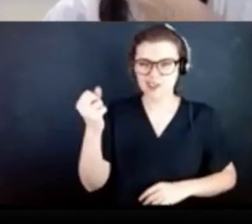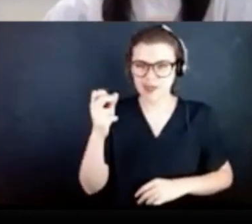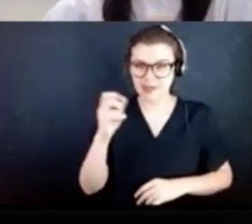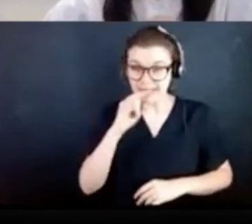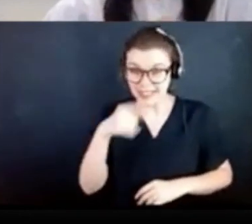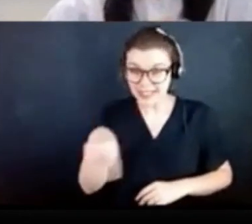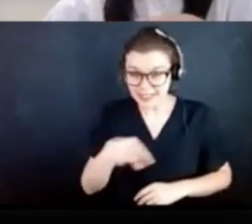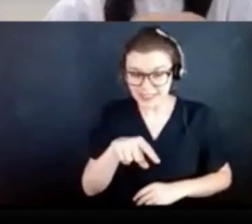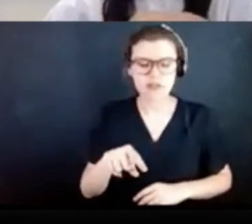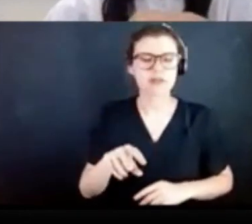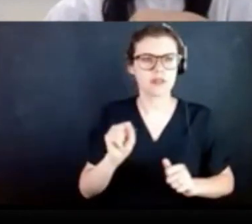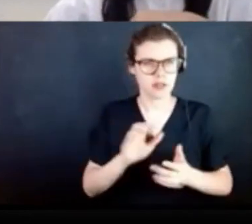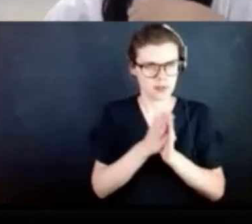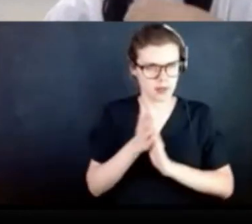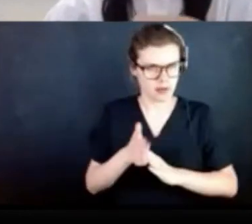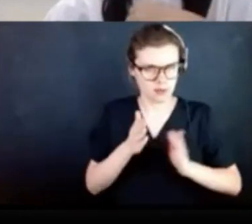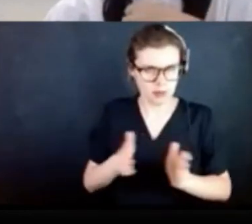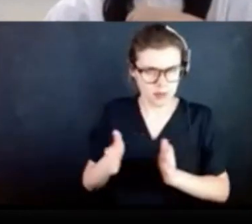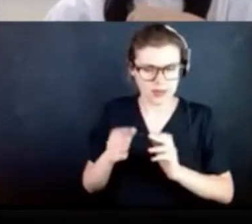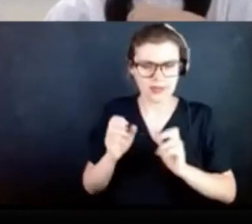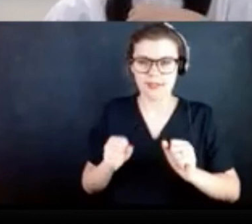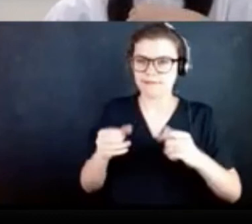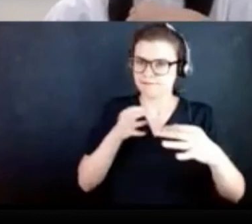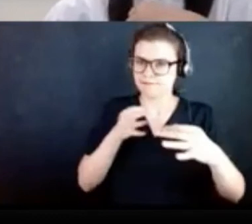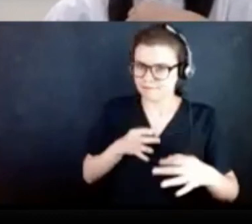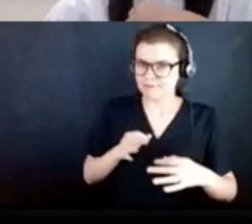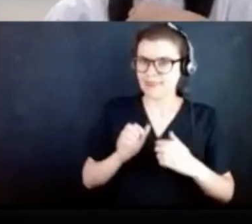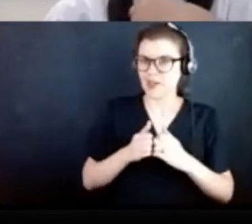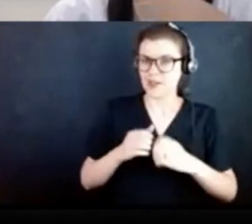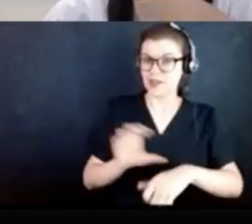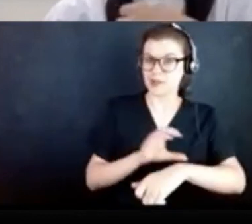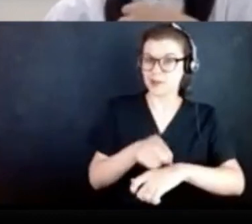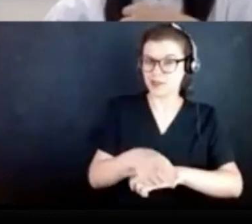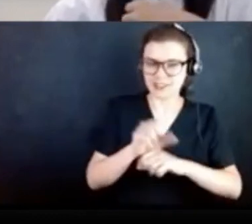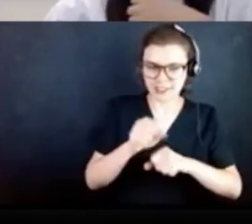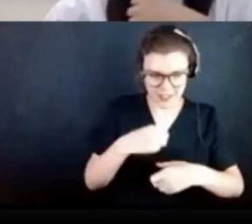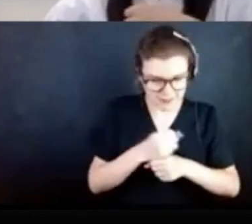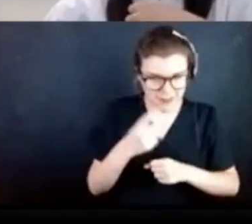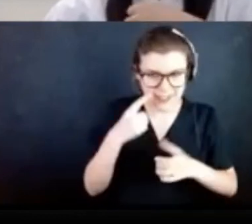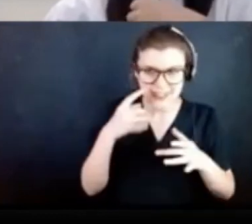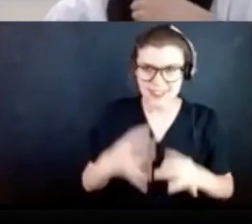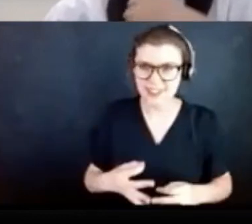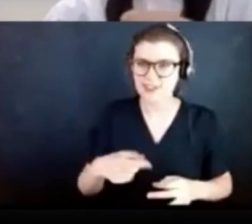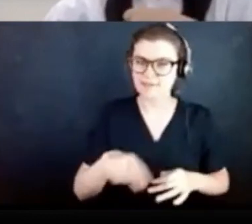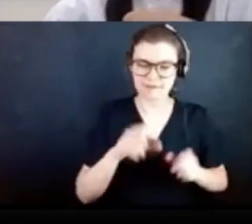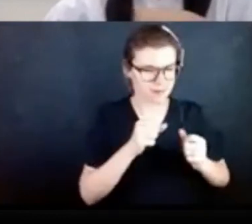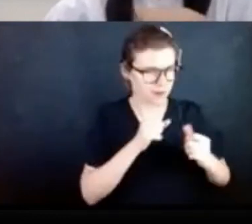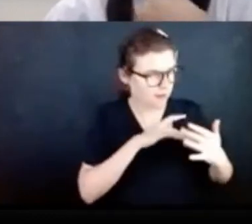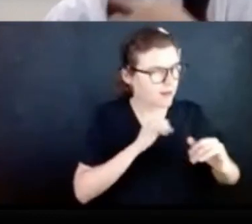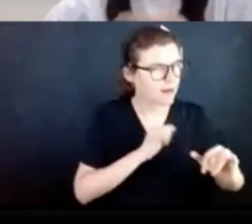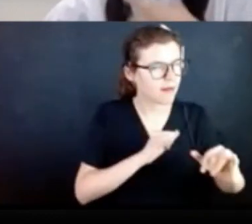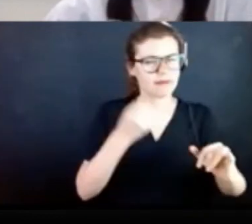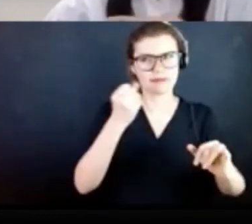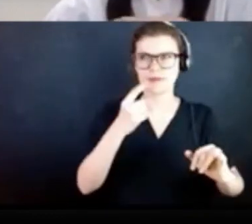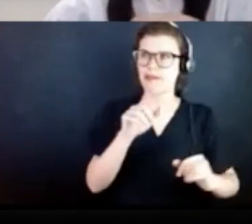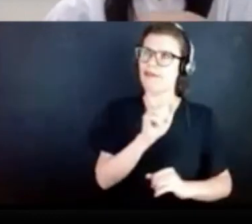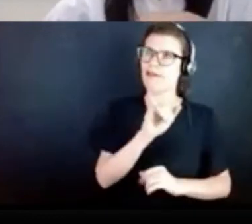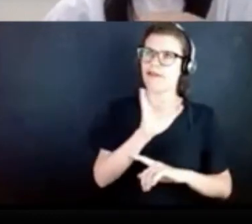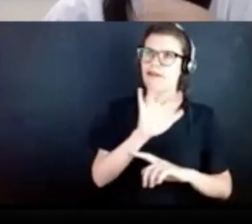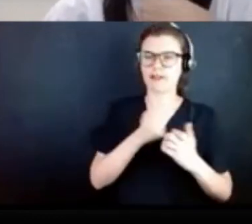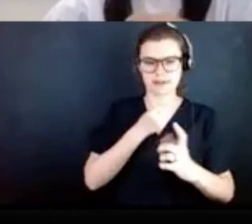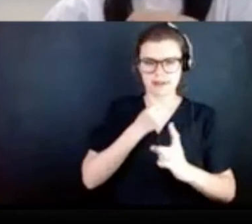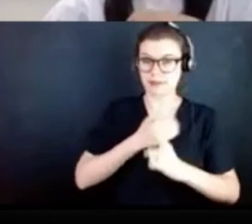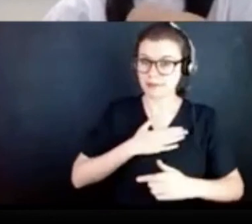are well prepared to reason how computers make decisions and the impacts of AI in their life and their future